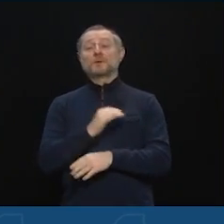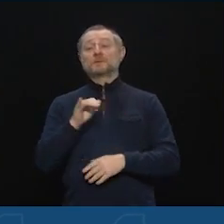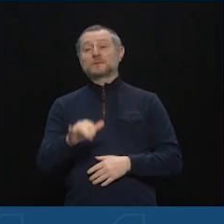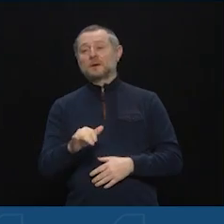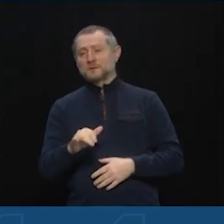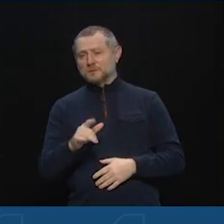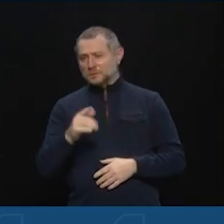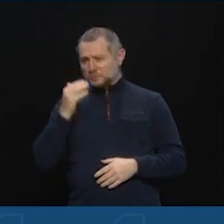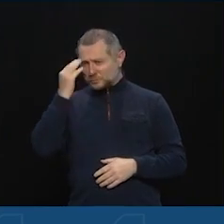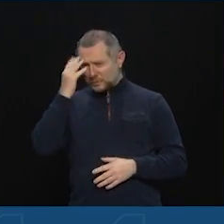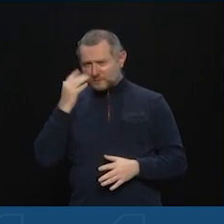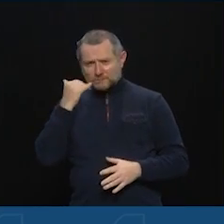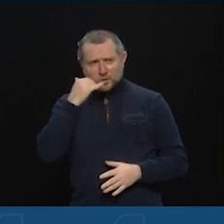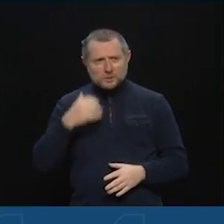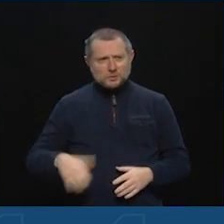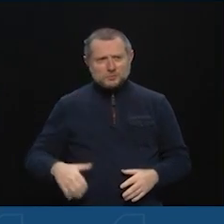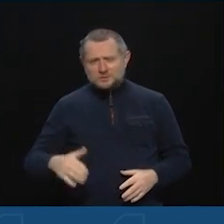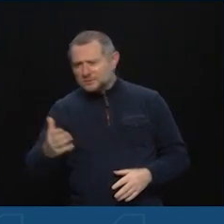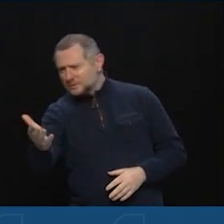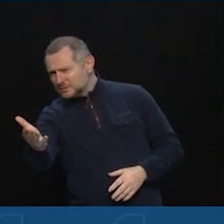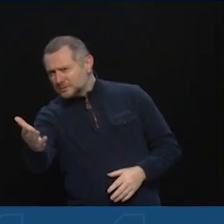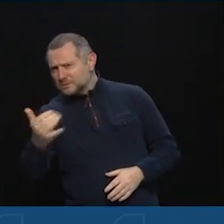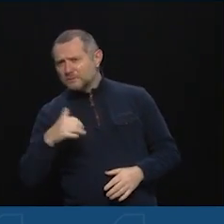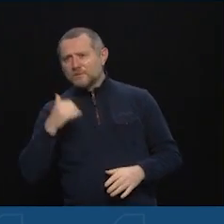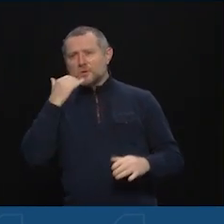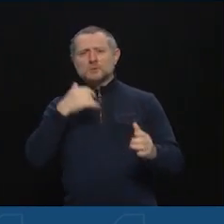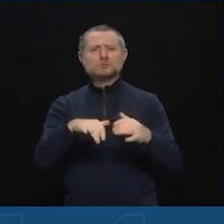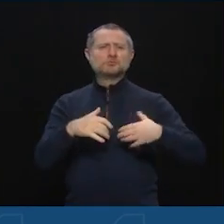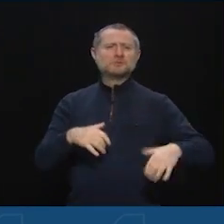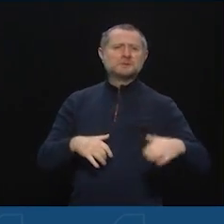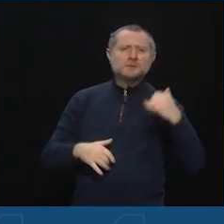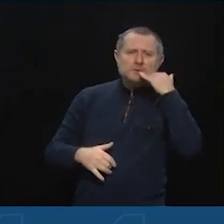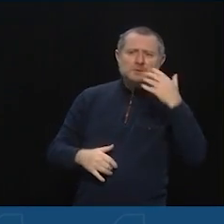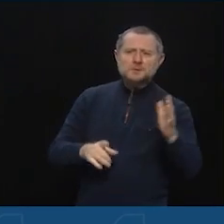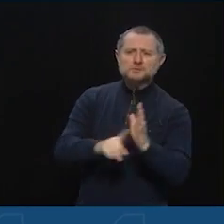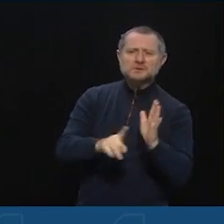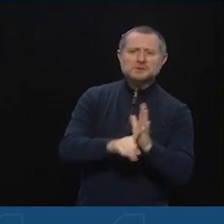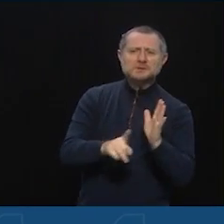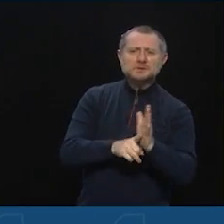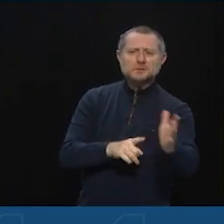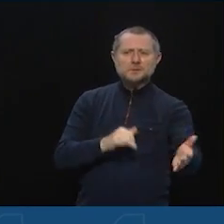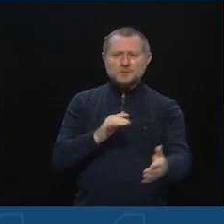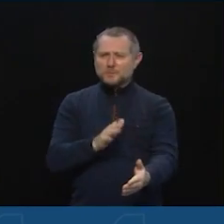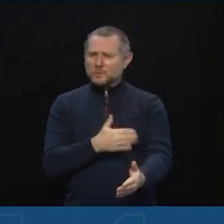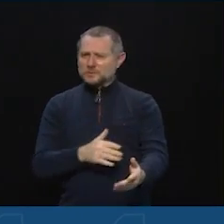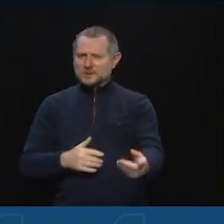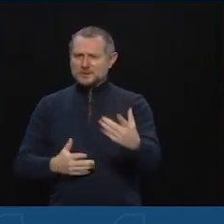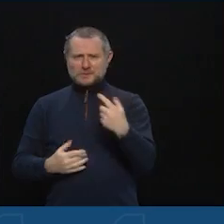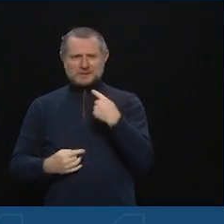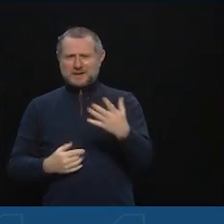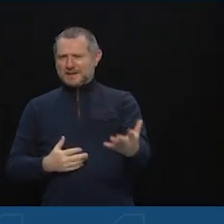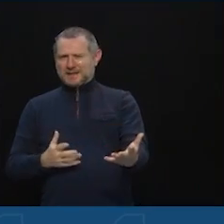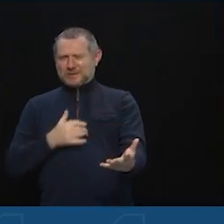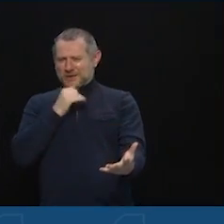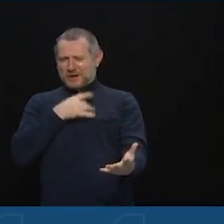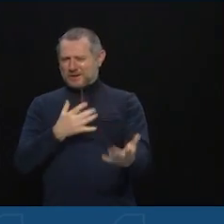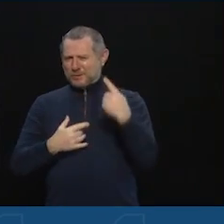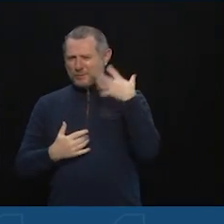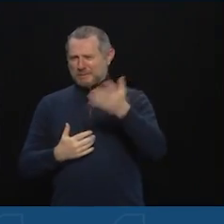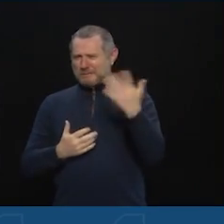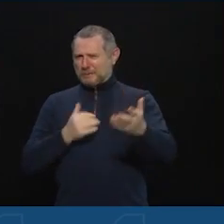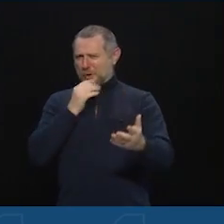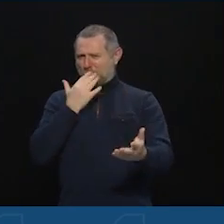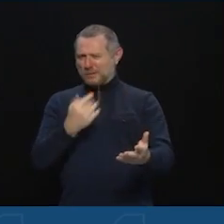net? I say, do you have any good music for us to listen to? I'm feeling that we need something to keep us going here.